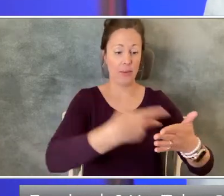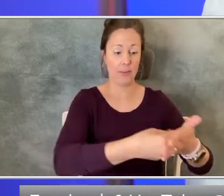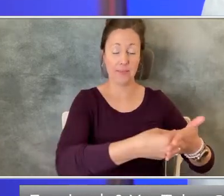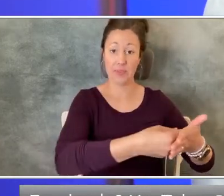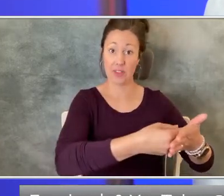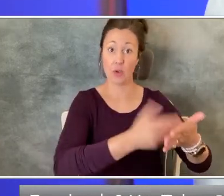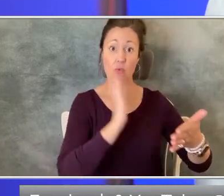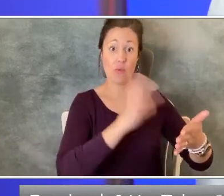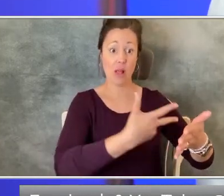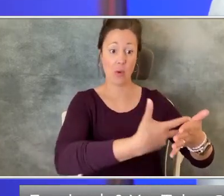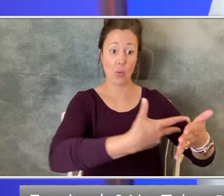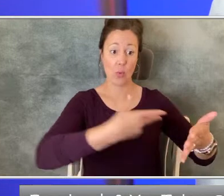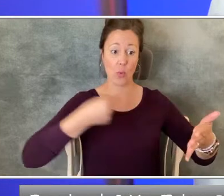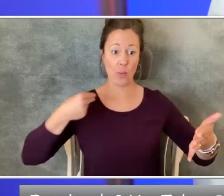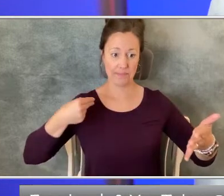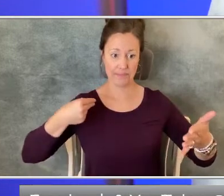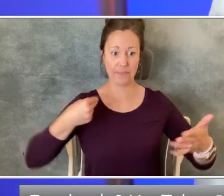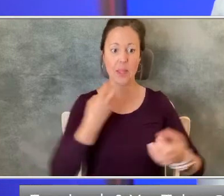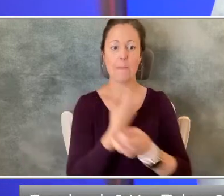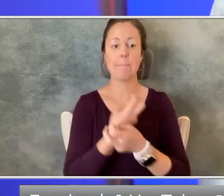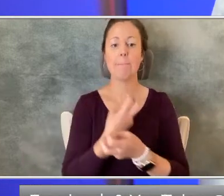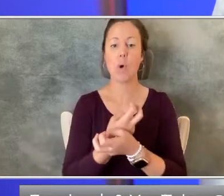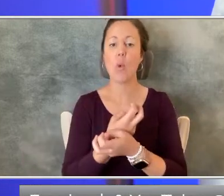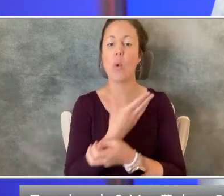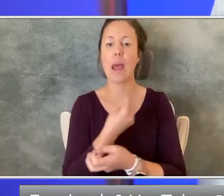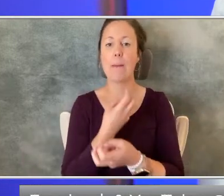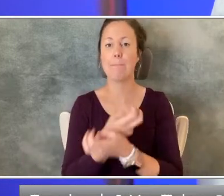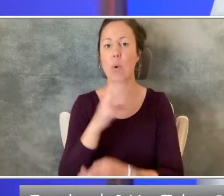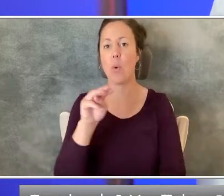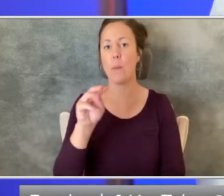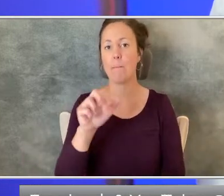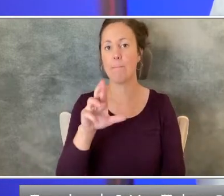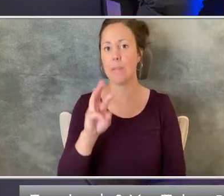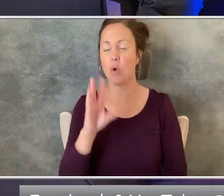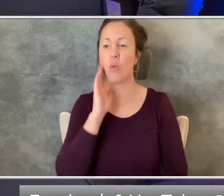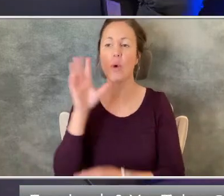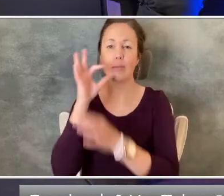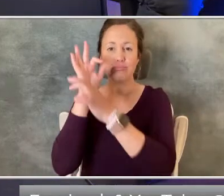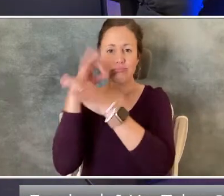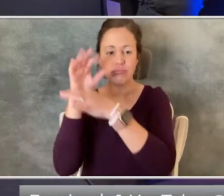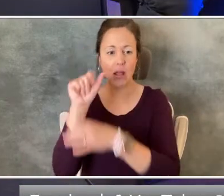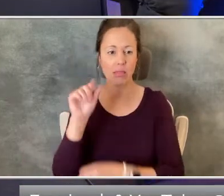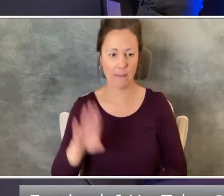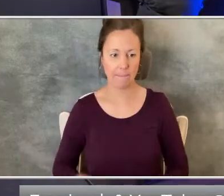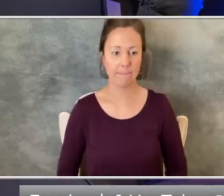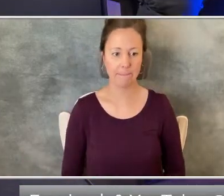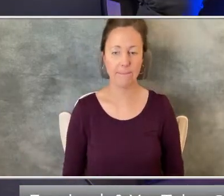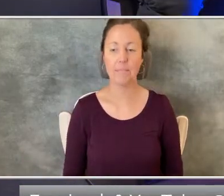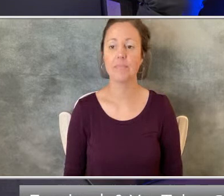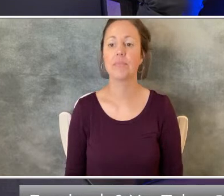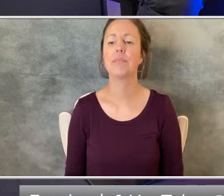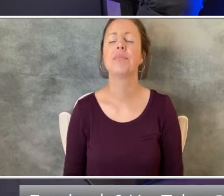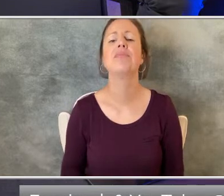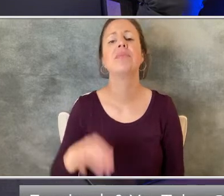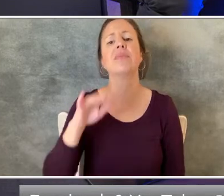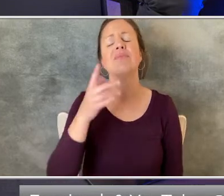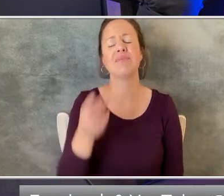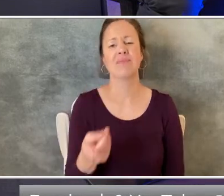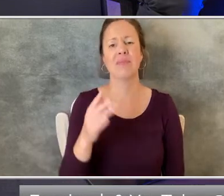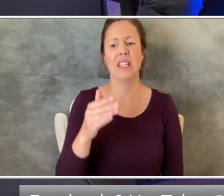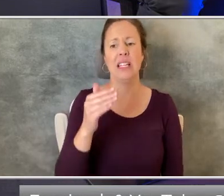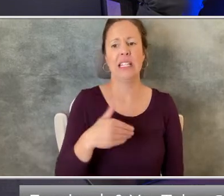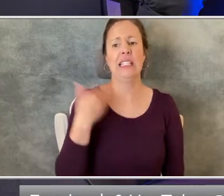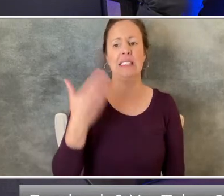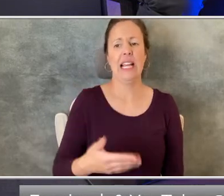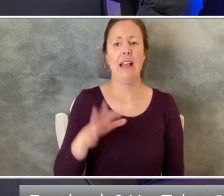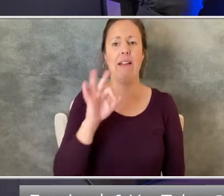and suck out some of the bone marrow itself and analyze that in the laboratory. Jeremy Yenser has a question. He would like to know, he's one of our Facebook